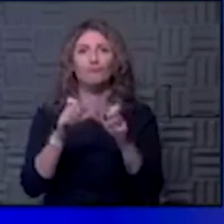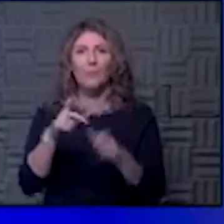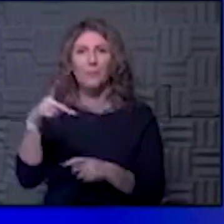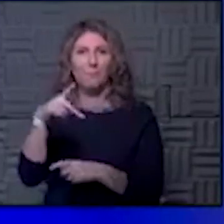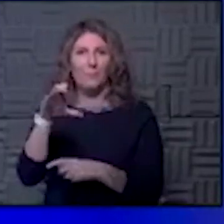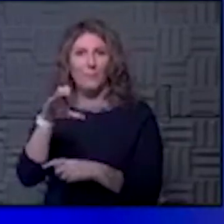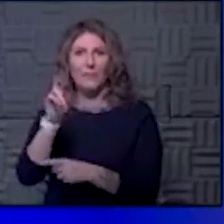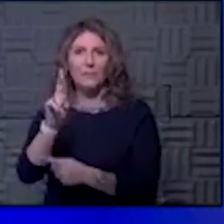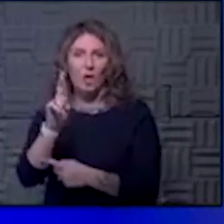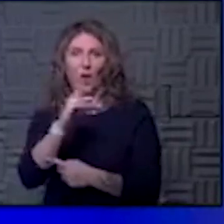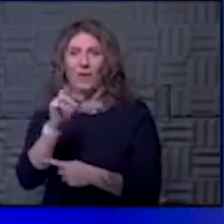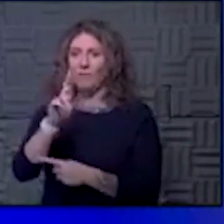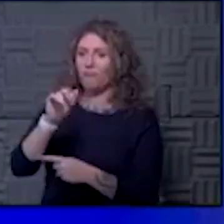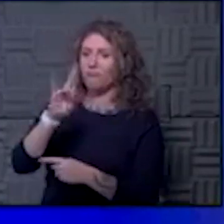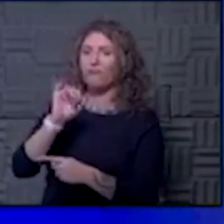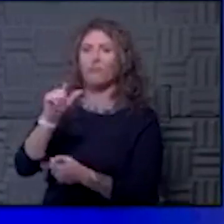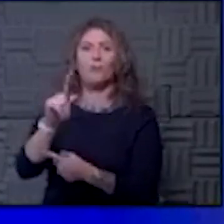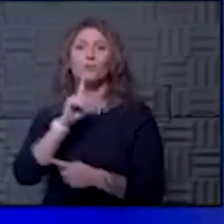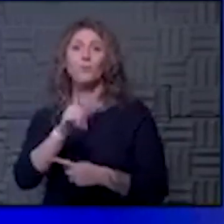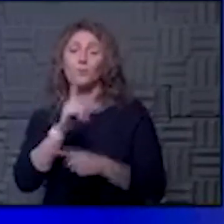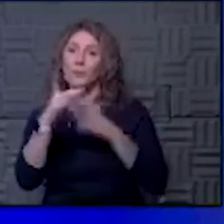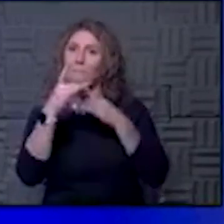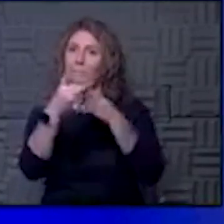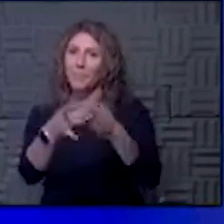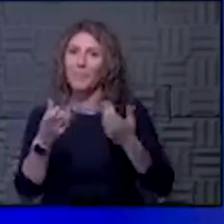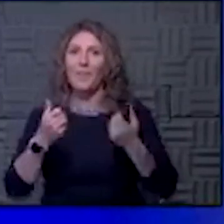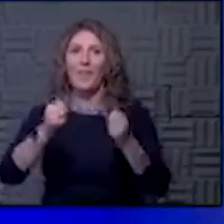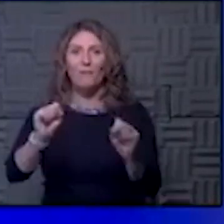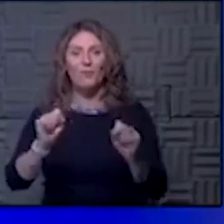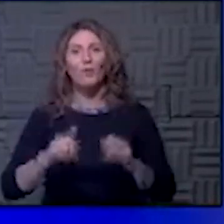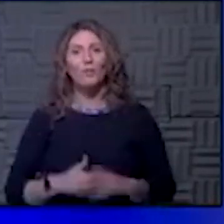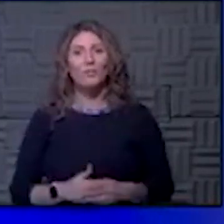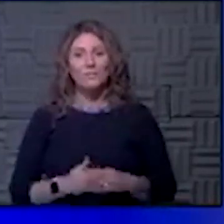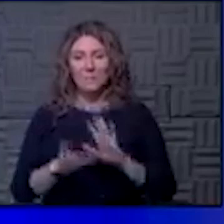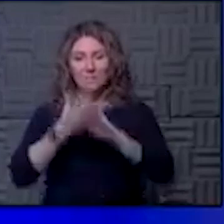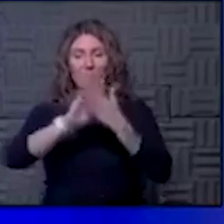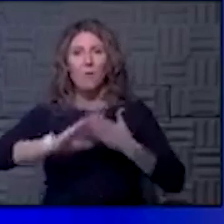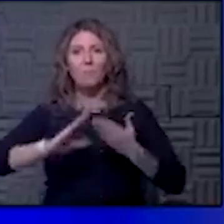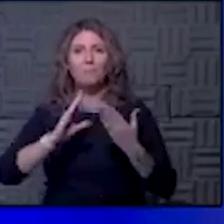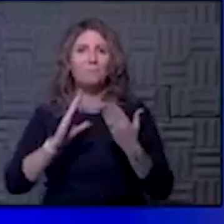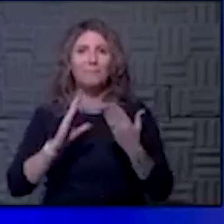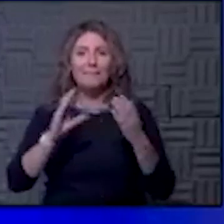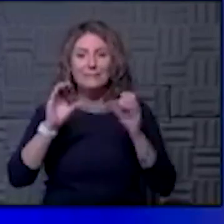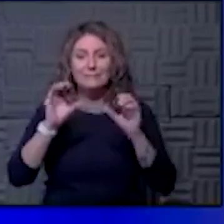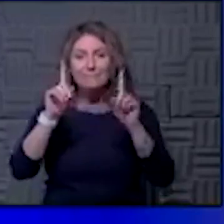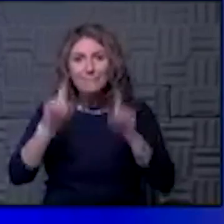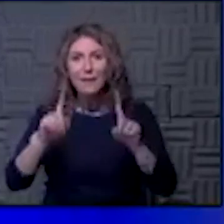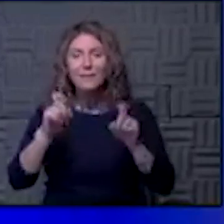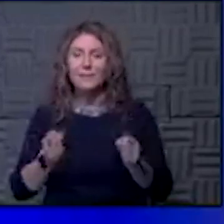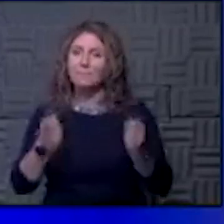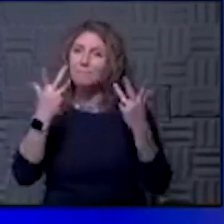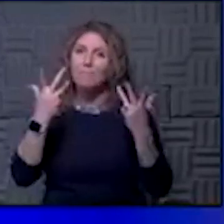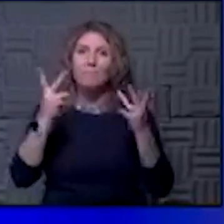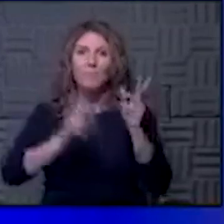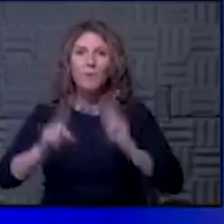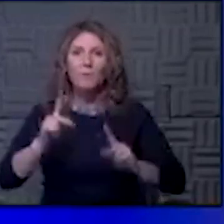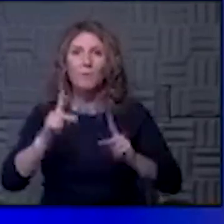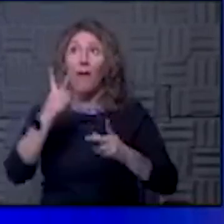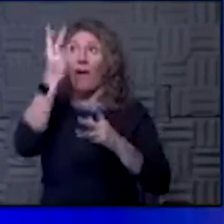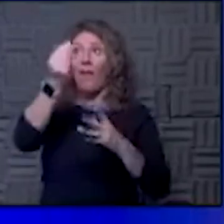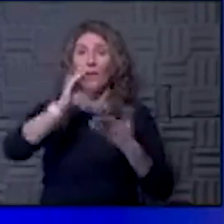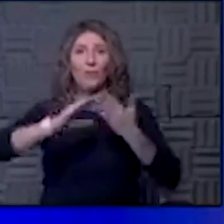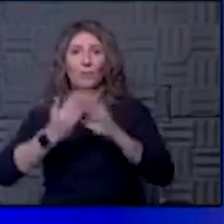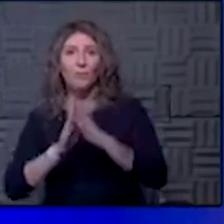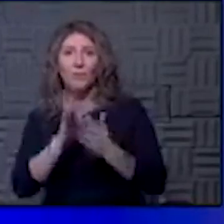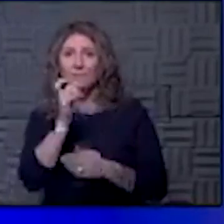and Rachel is really leading that effort to get us to be able to test as many people as possible in the community, to